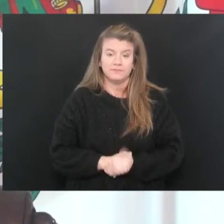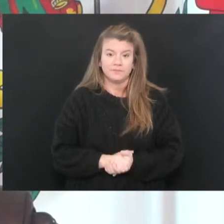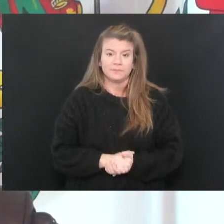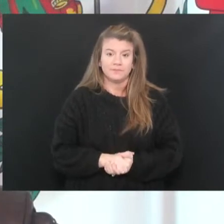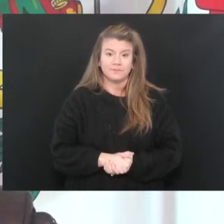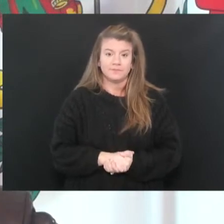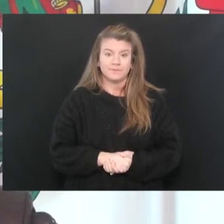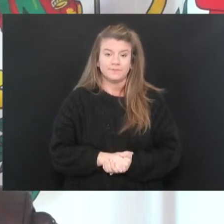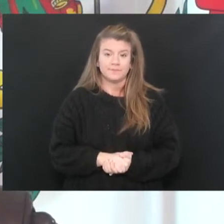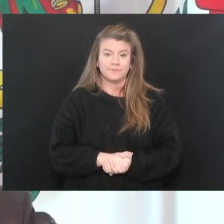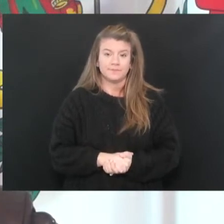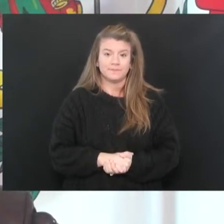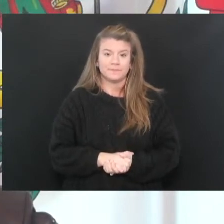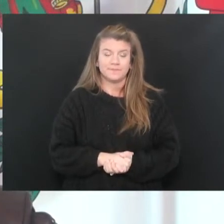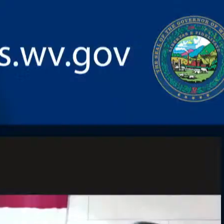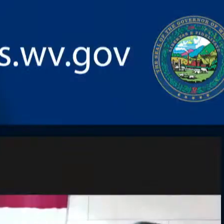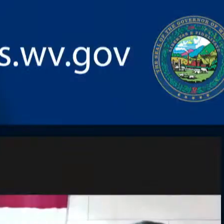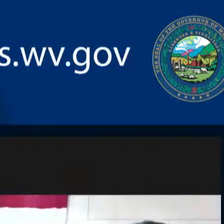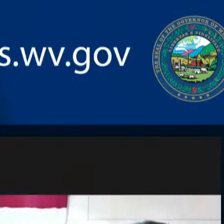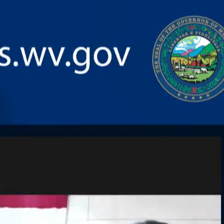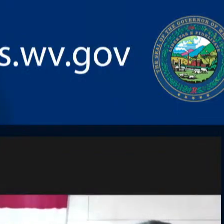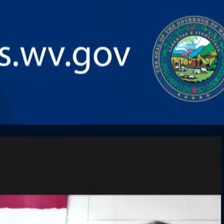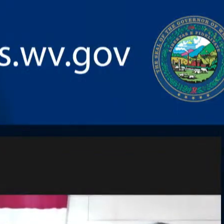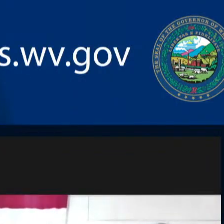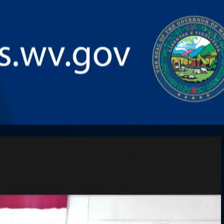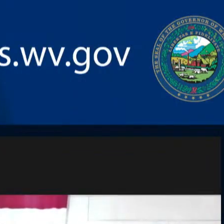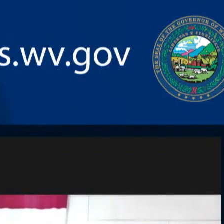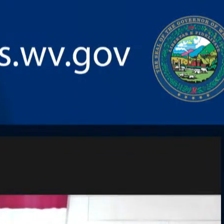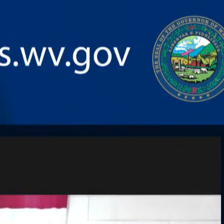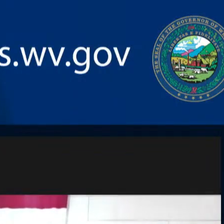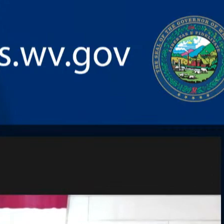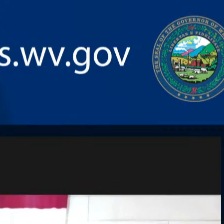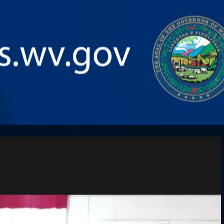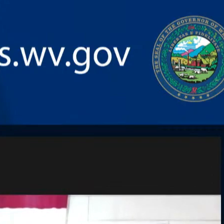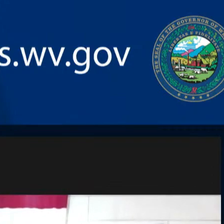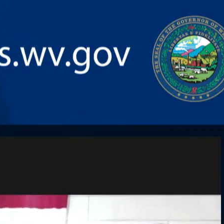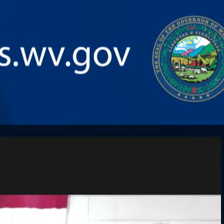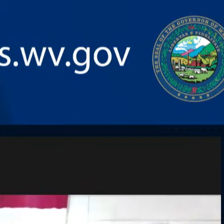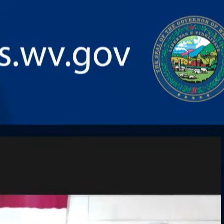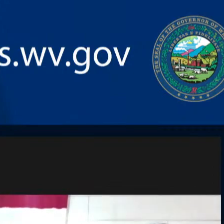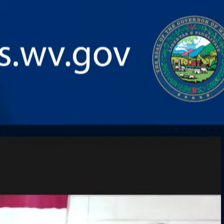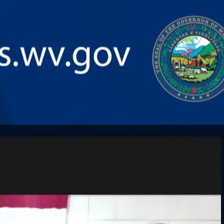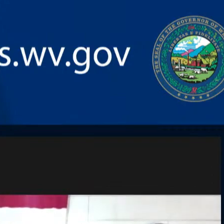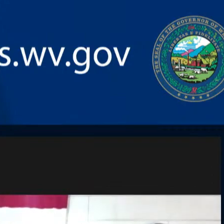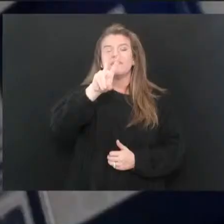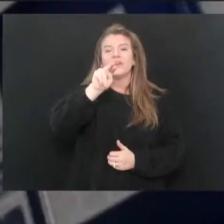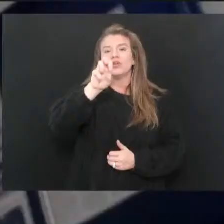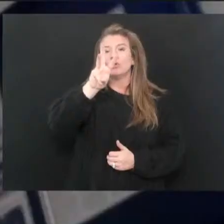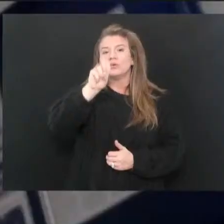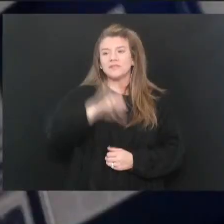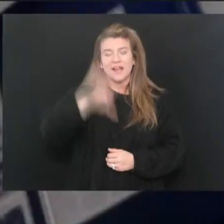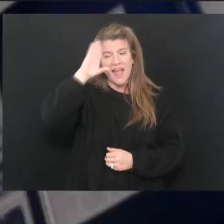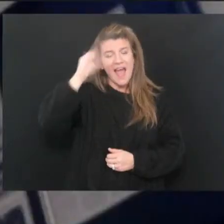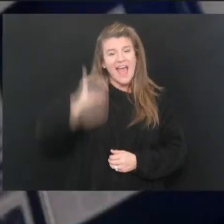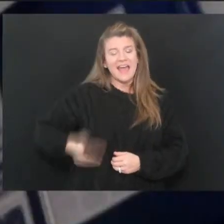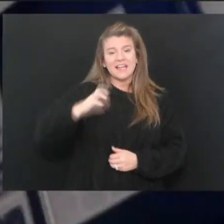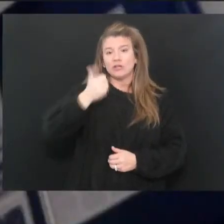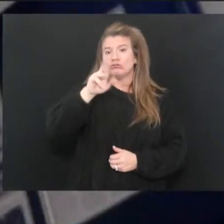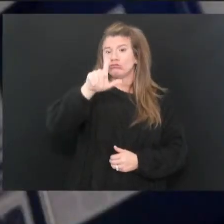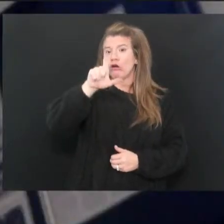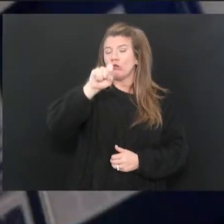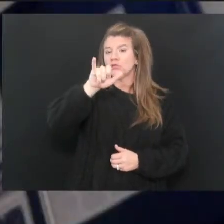Okay. All right, thanks, Kenny. Next, we'll go to Charles Young with WV News. Hi, this is Charles Young with WV